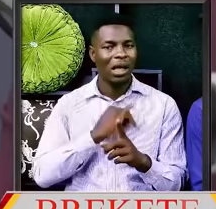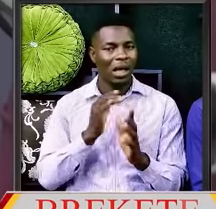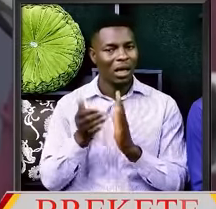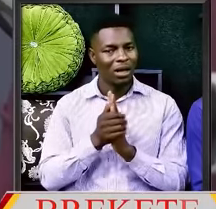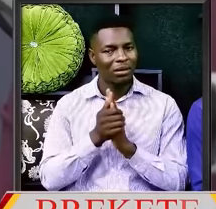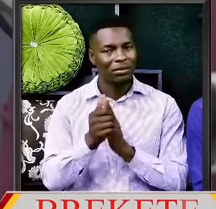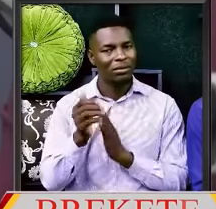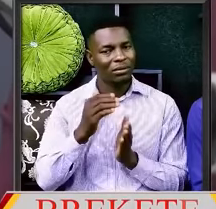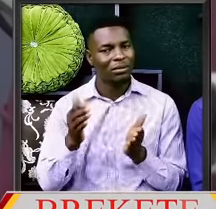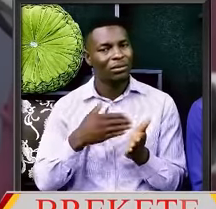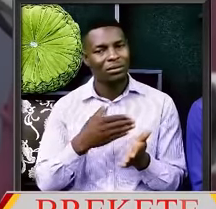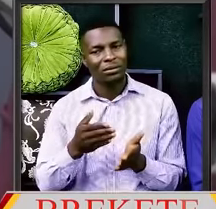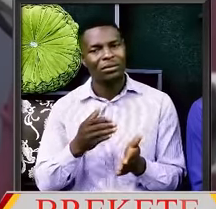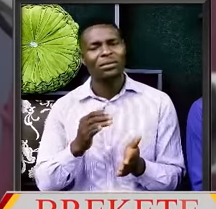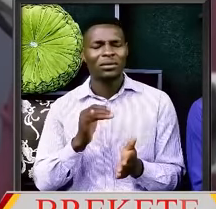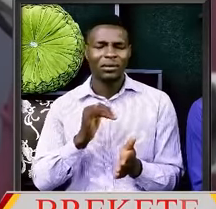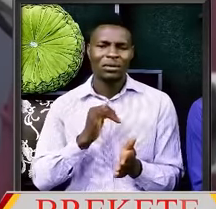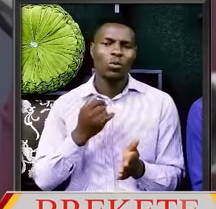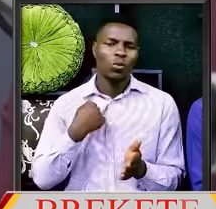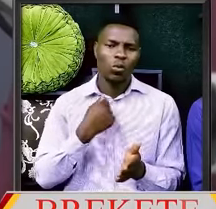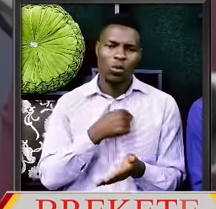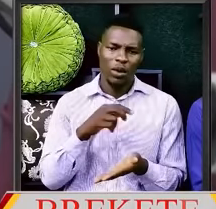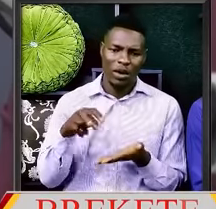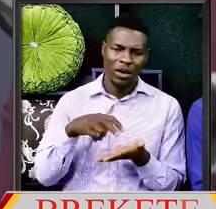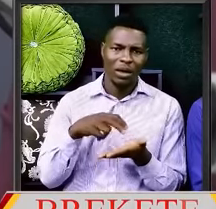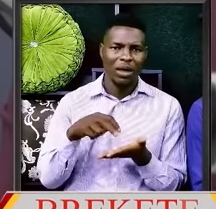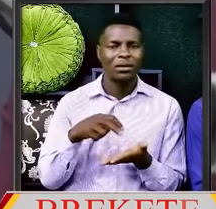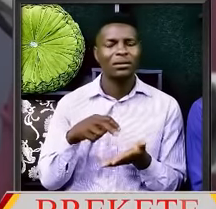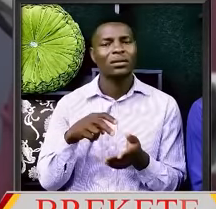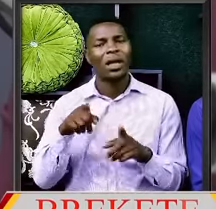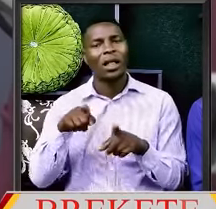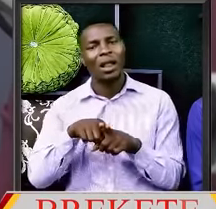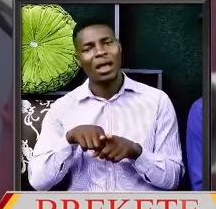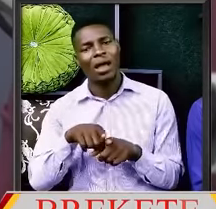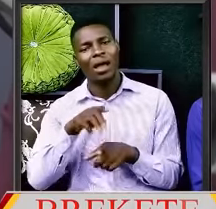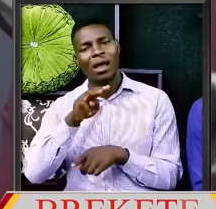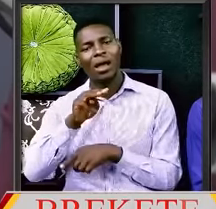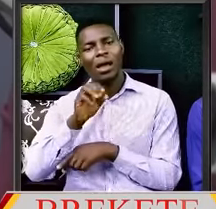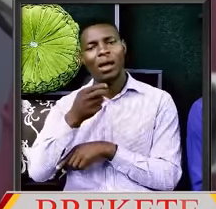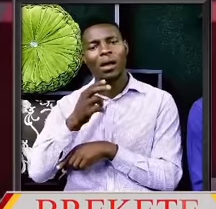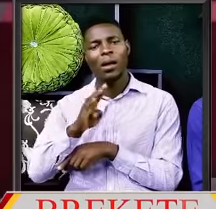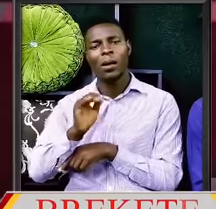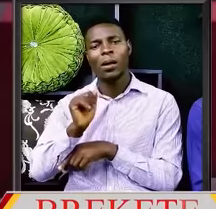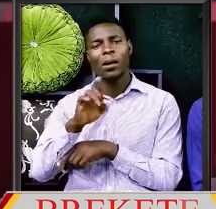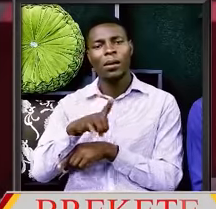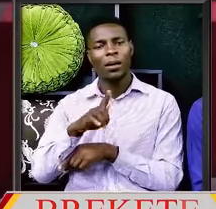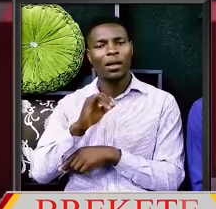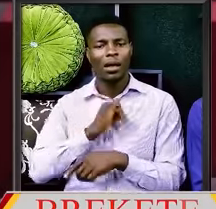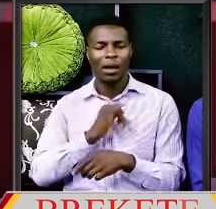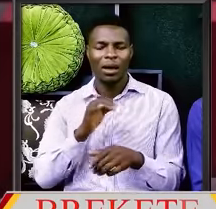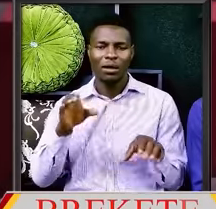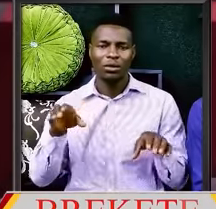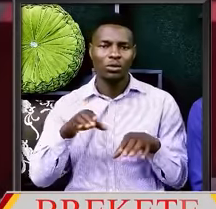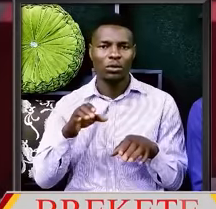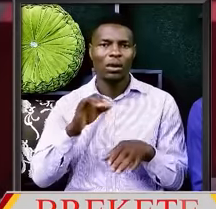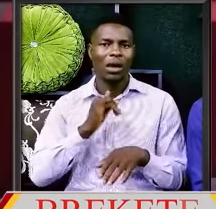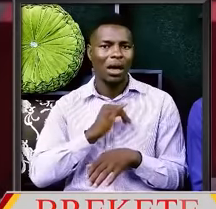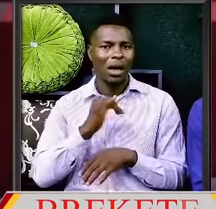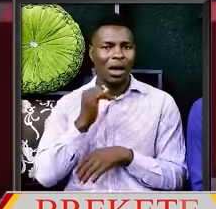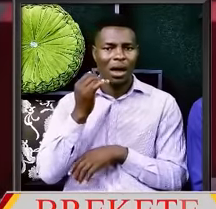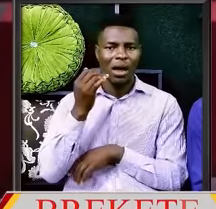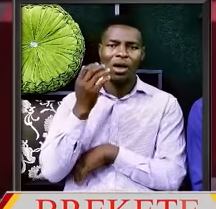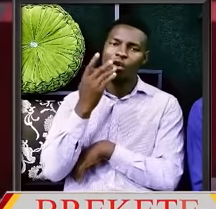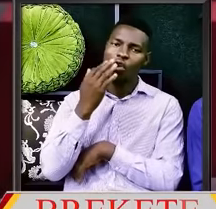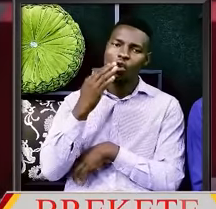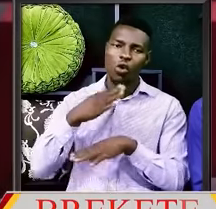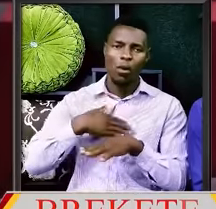they dance, with the carry steps like Mohbad. I do so I color my hair for Mohbad